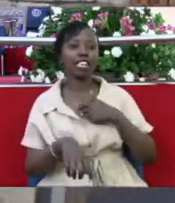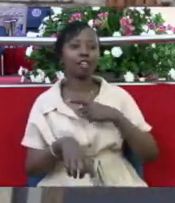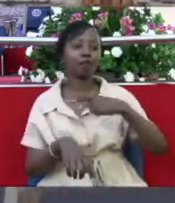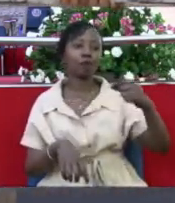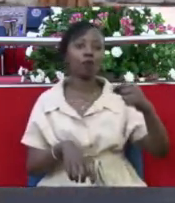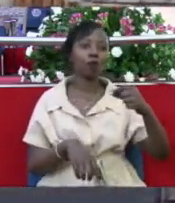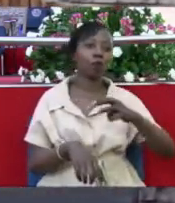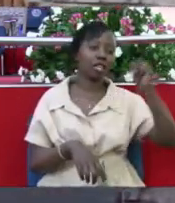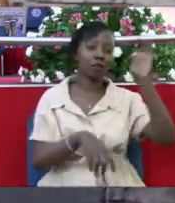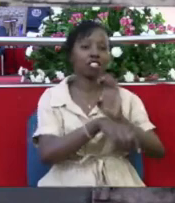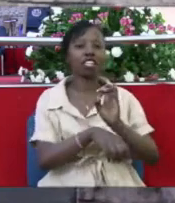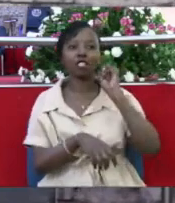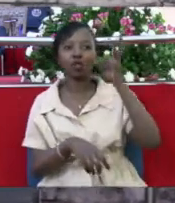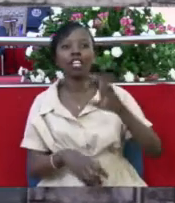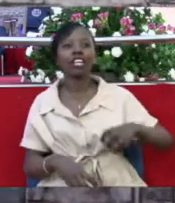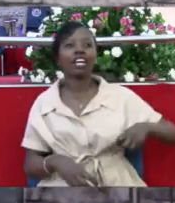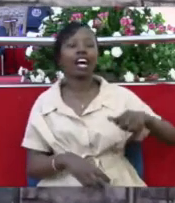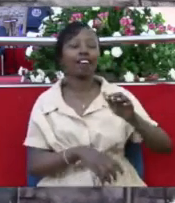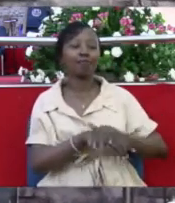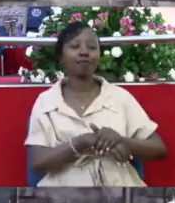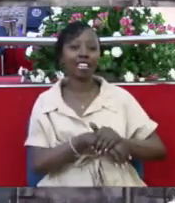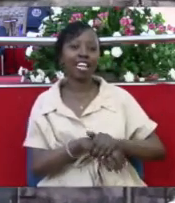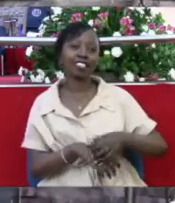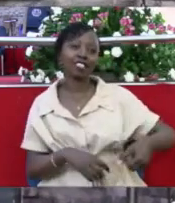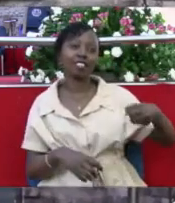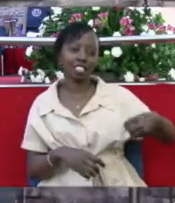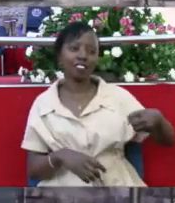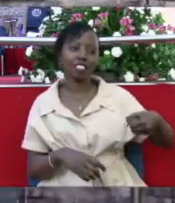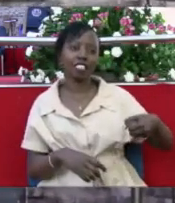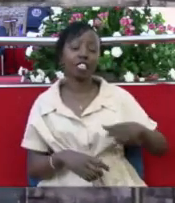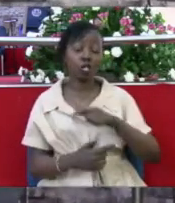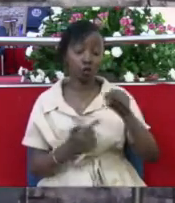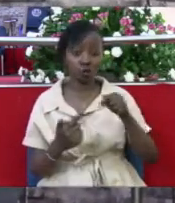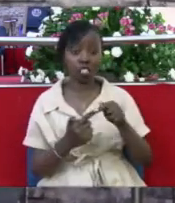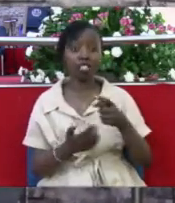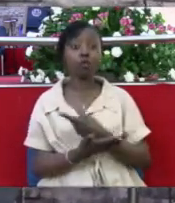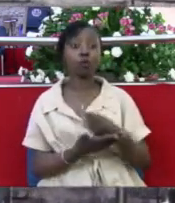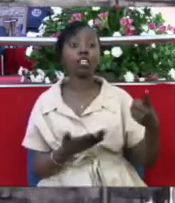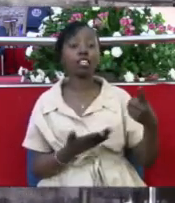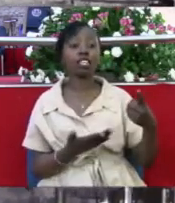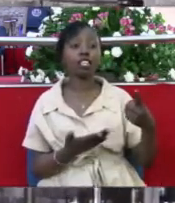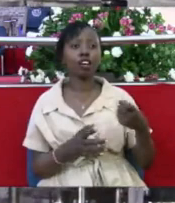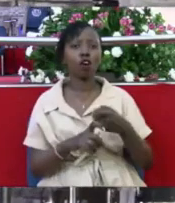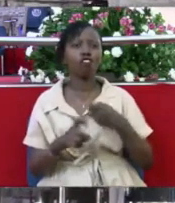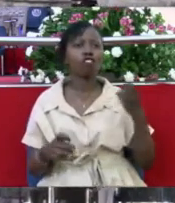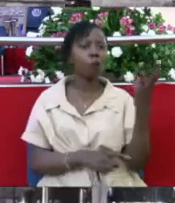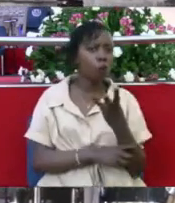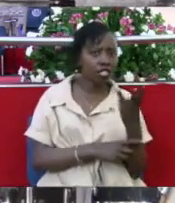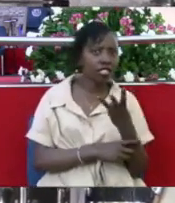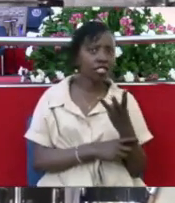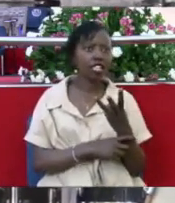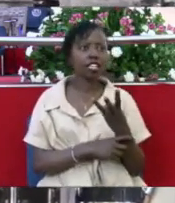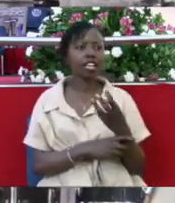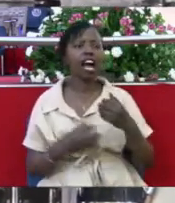I'm really, really glad to be here. Basi ninafurahia kuwa hapa. And this week, wiki hii, since Wednesday, tangia Jumatano, we've had